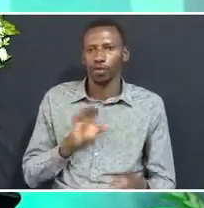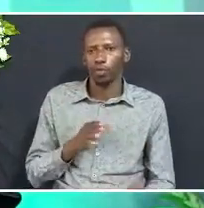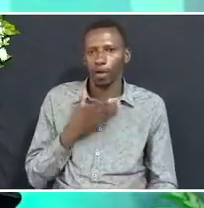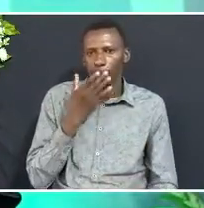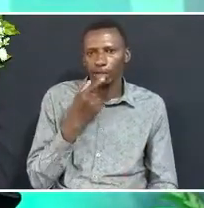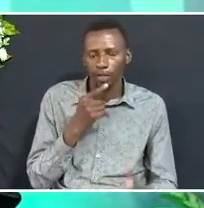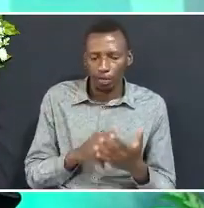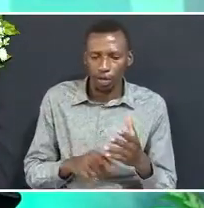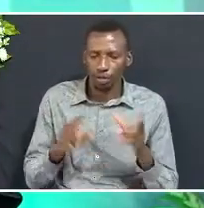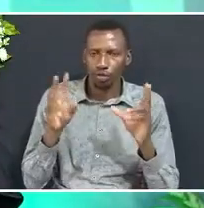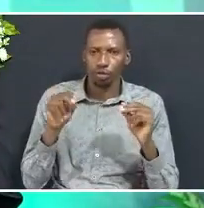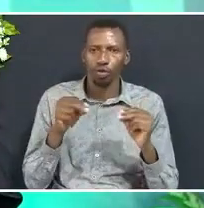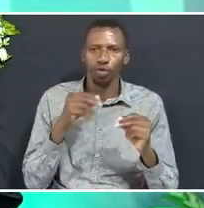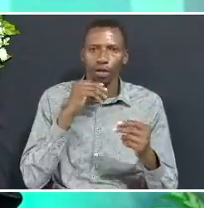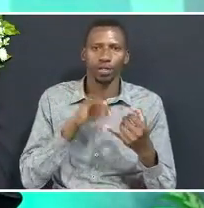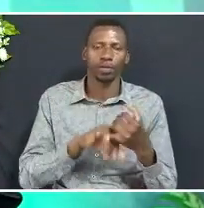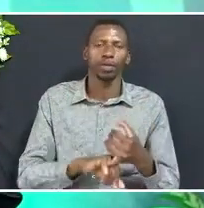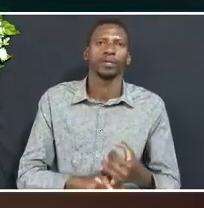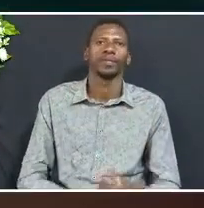no husband."